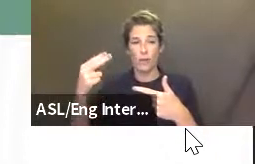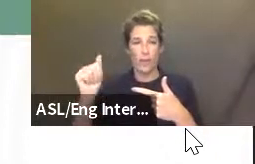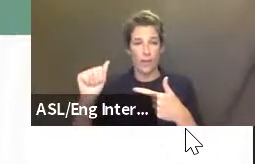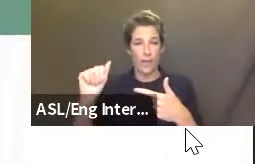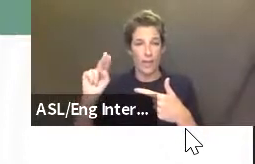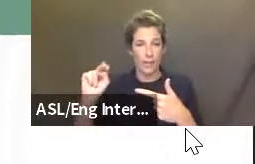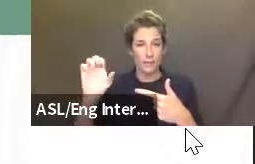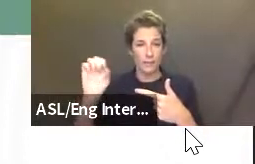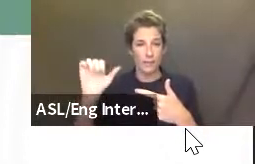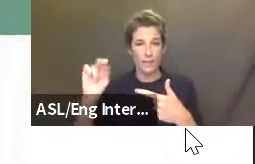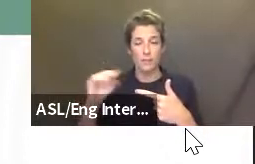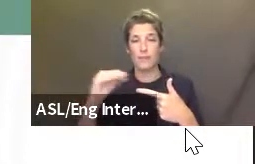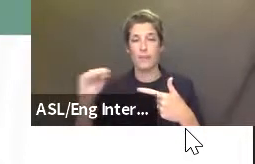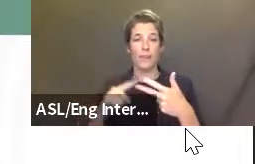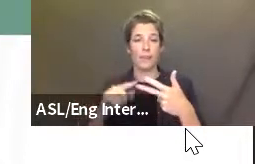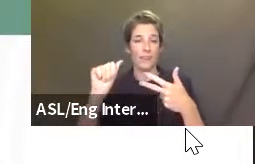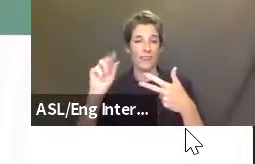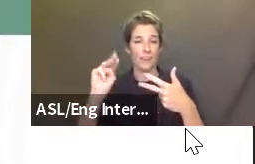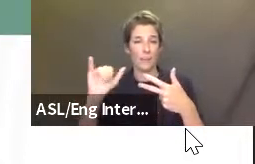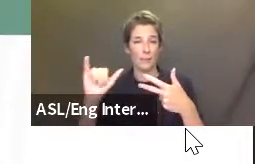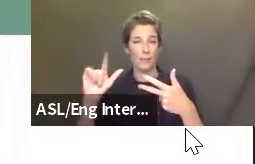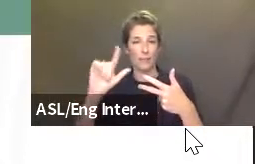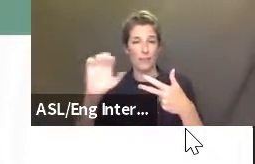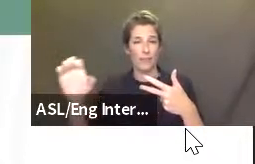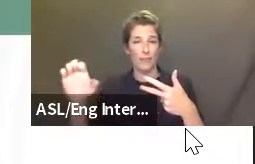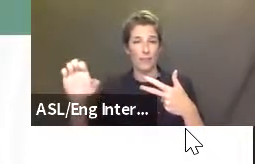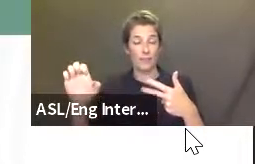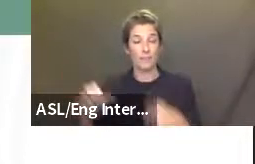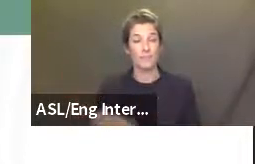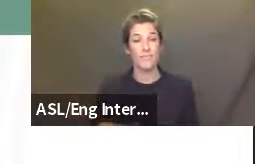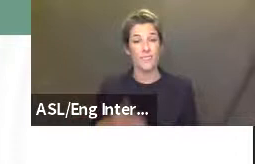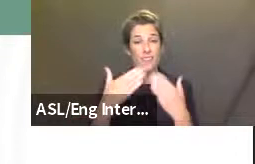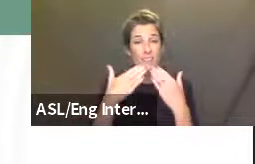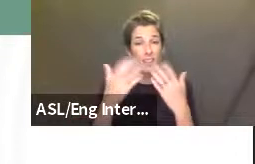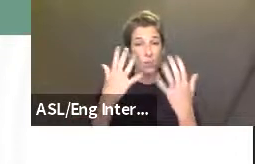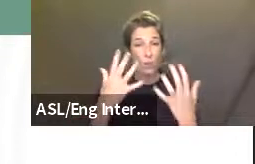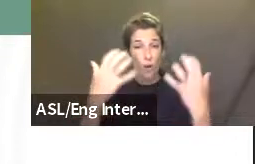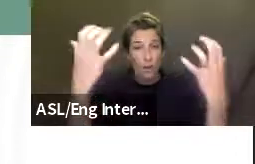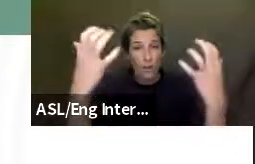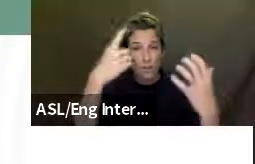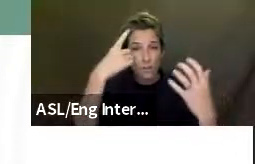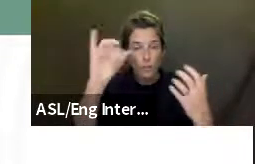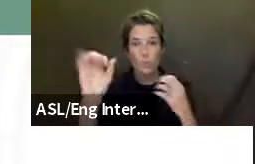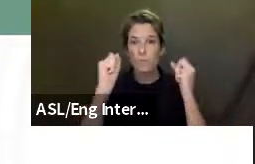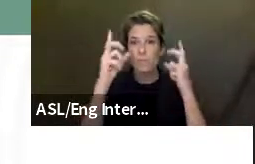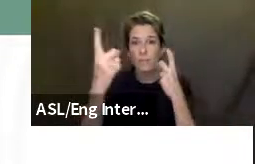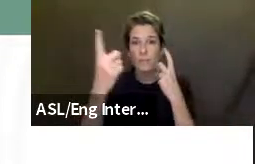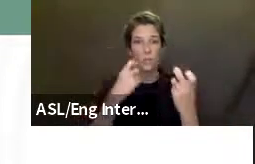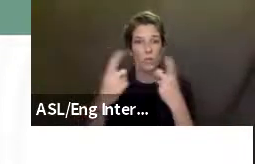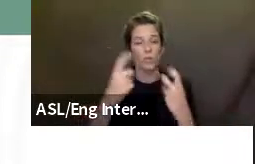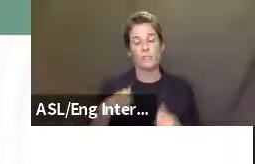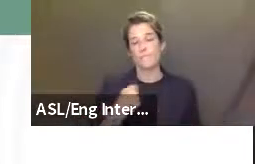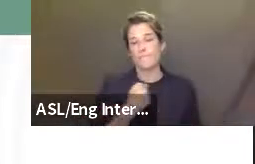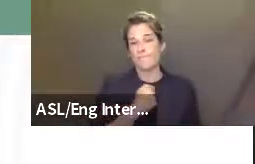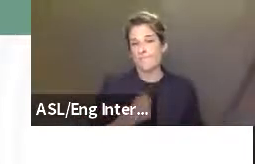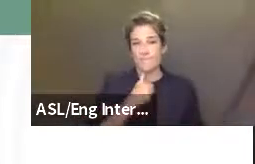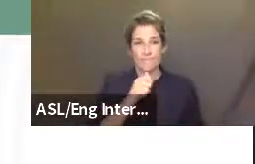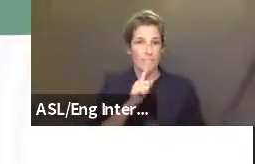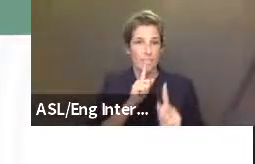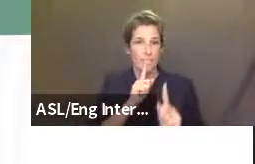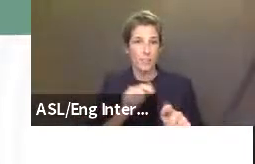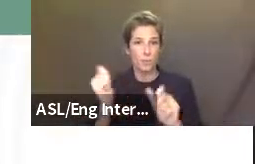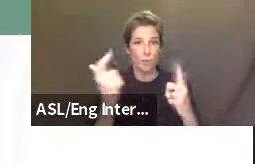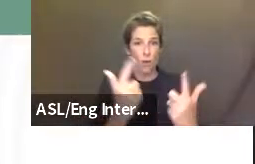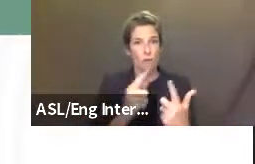the audience who came here today and asked truly wonderful questions. I'm sorry we didn't get to all of them, but I think it's been a really